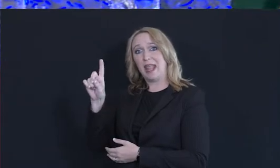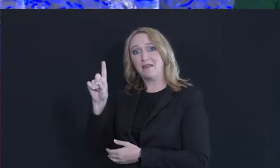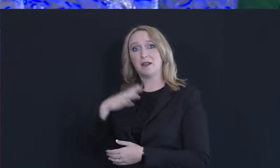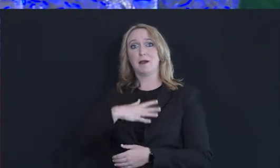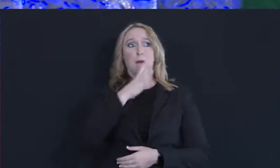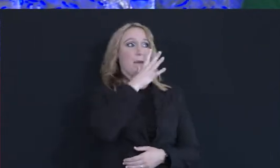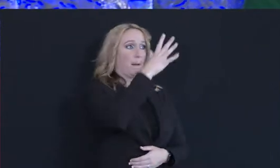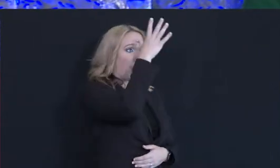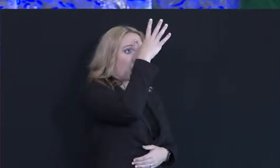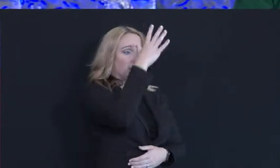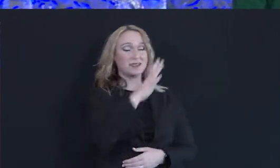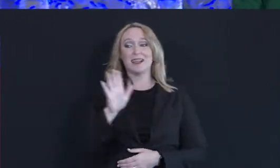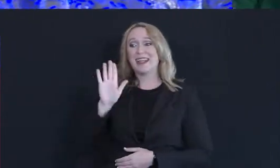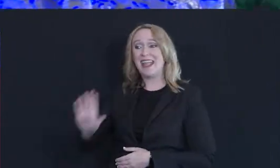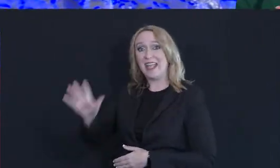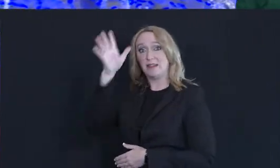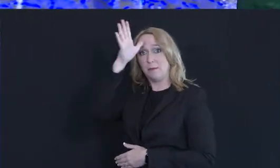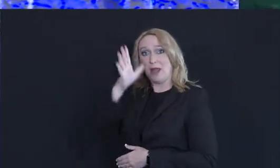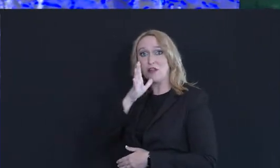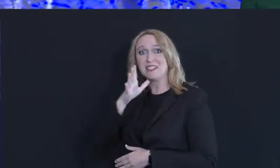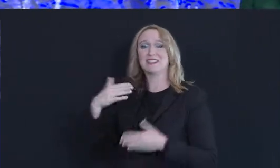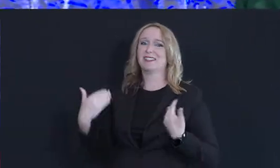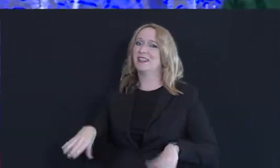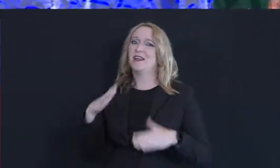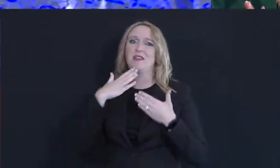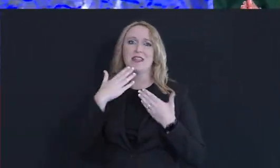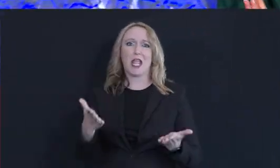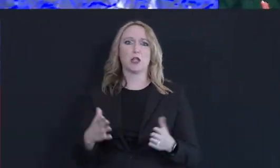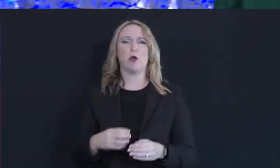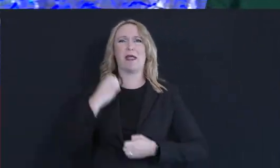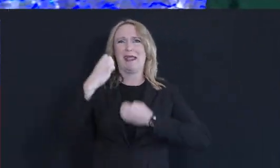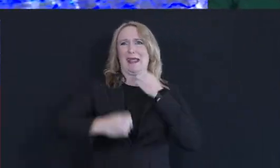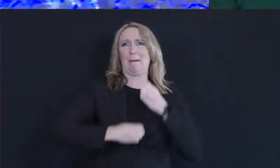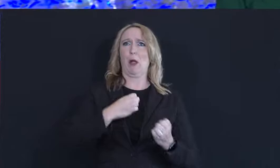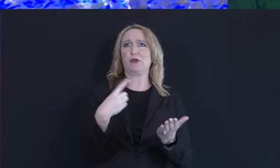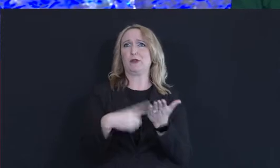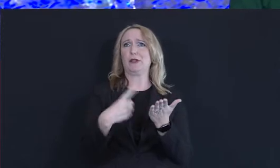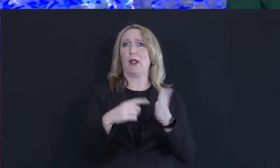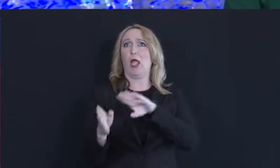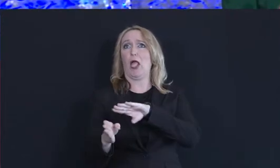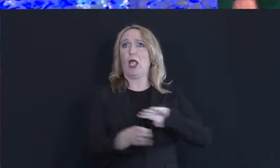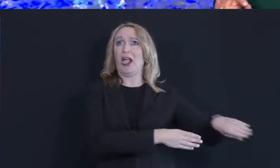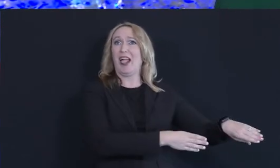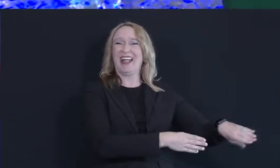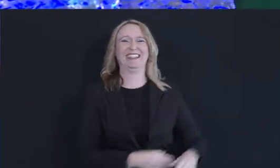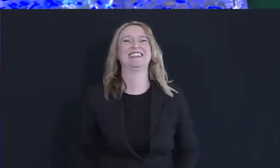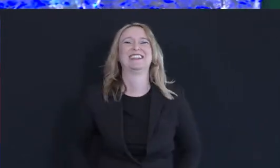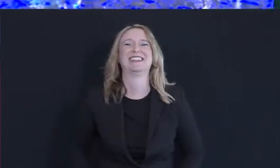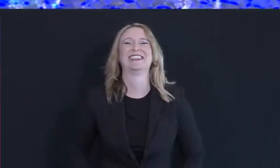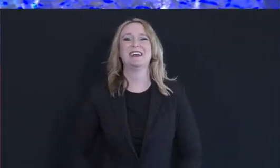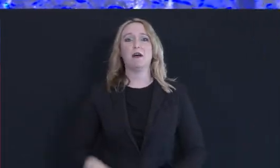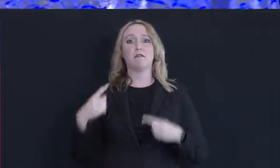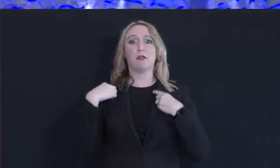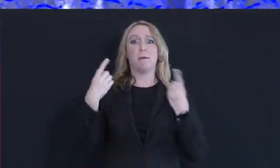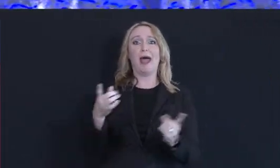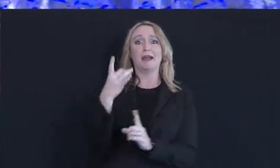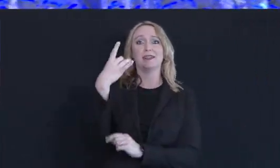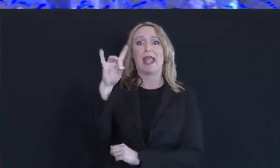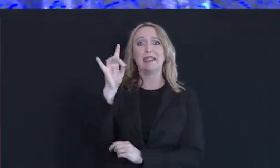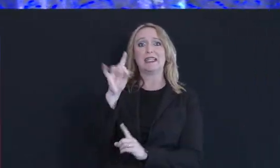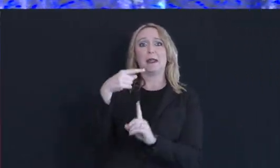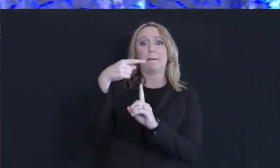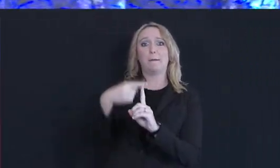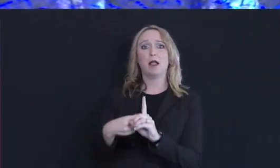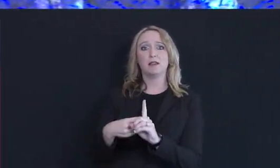couldn't do this out without you truly appreciate it now the emotional stuff is over with right so for the past year and a half I've worked